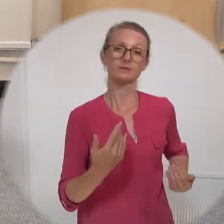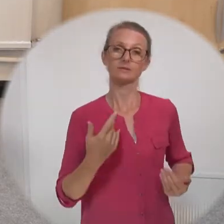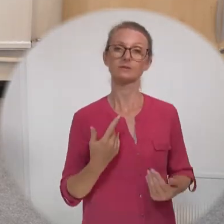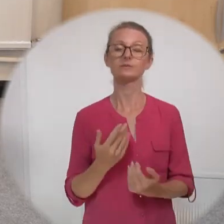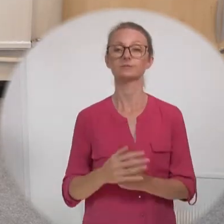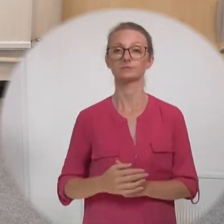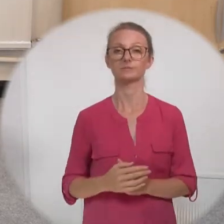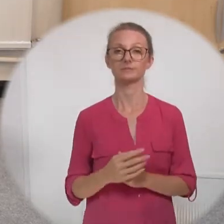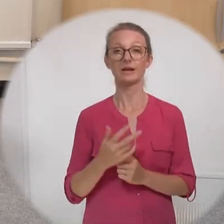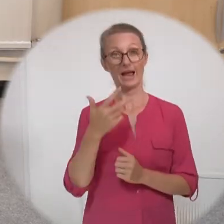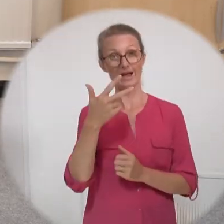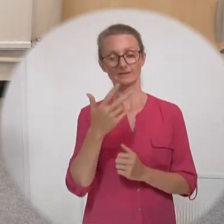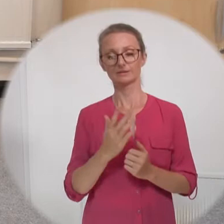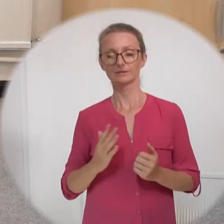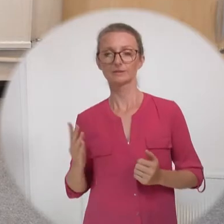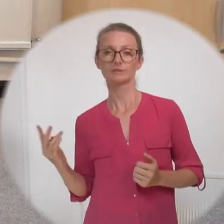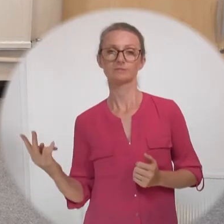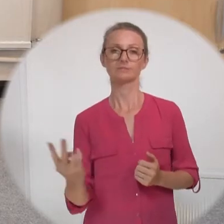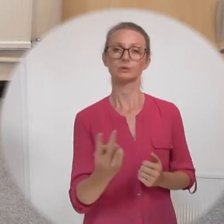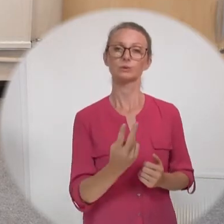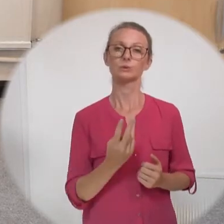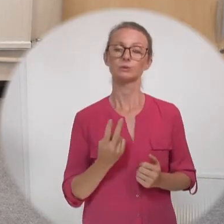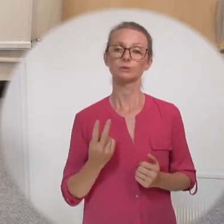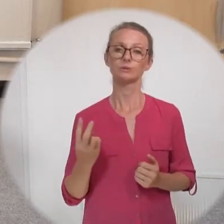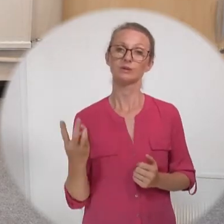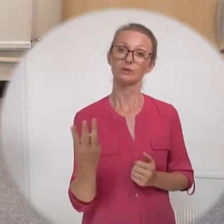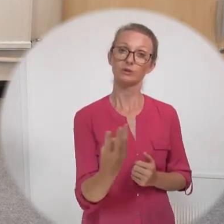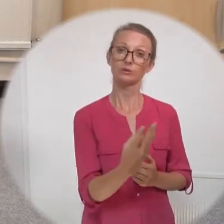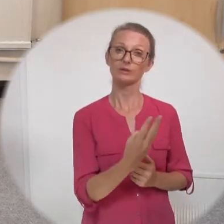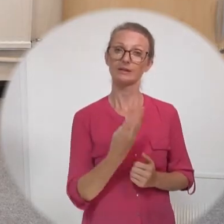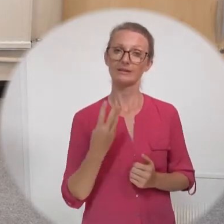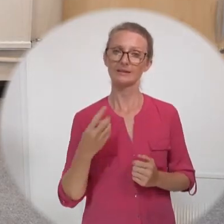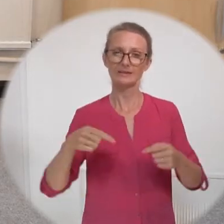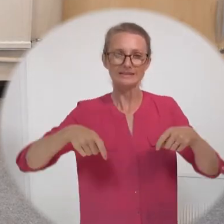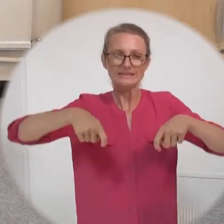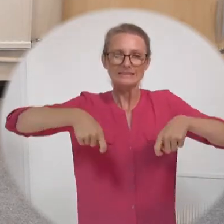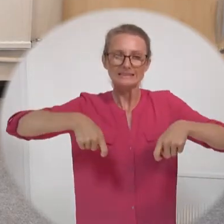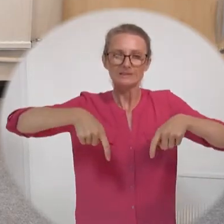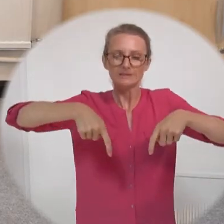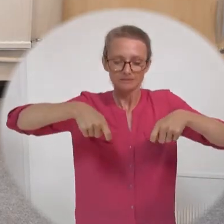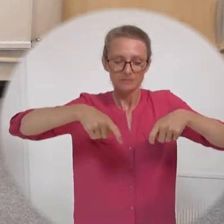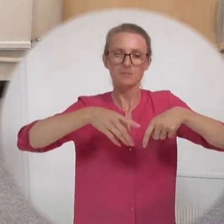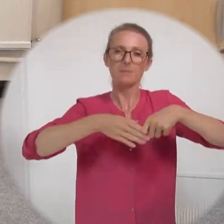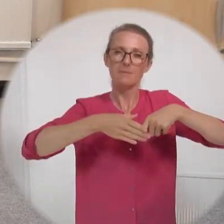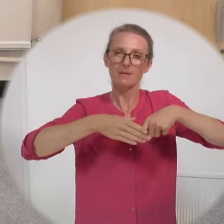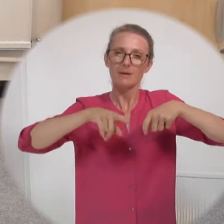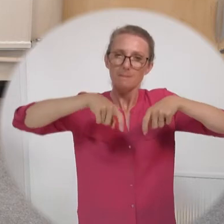And we're doing 8. 2, 3, knees slightly bent.